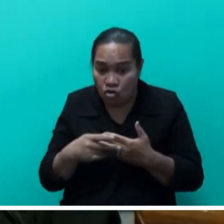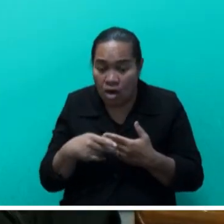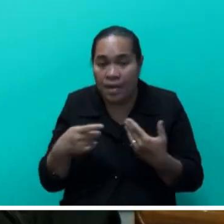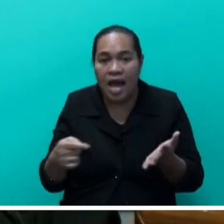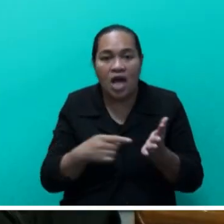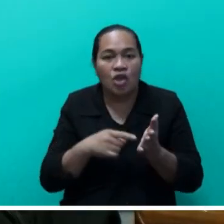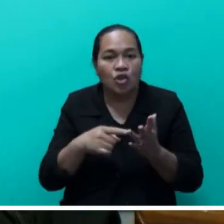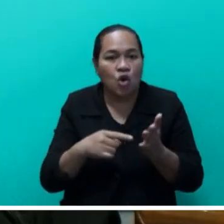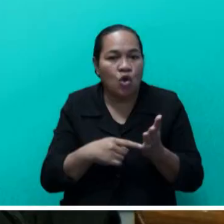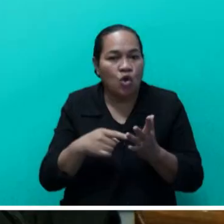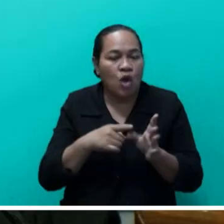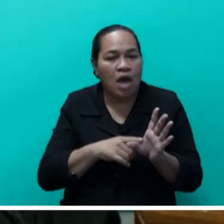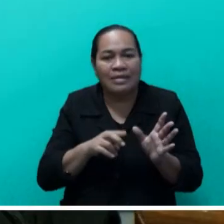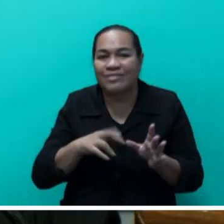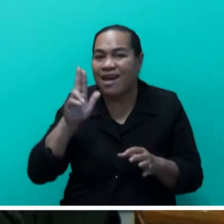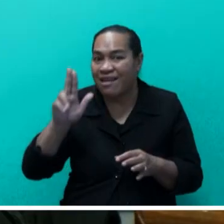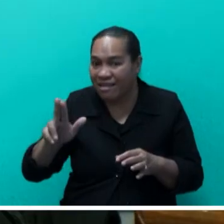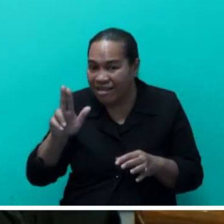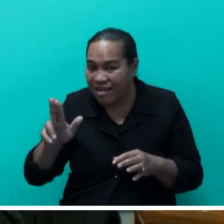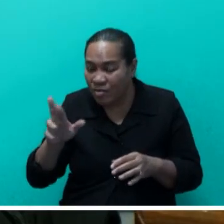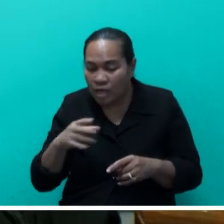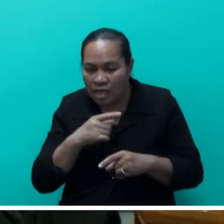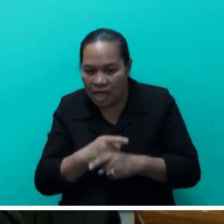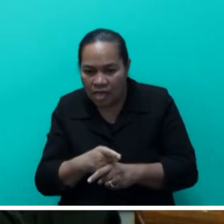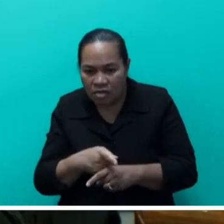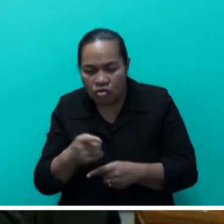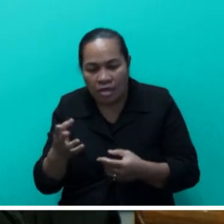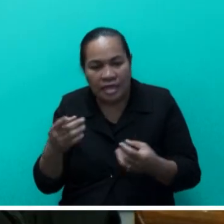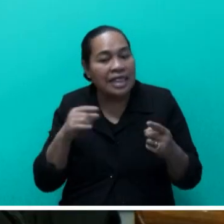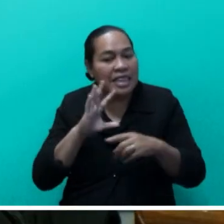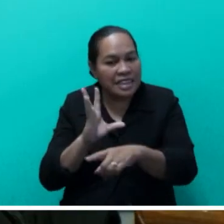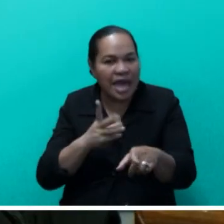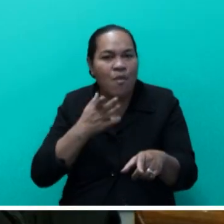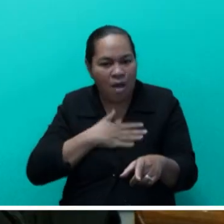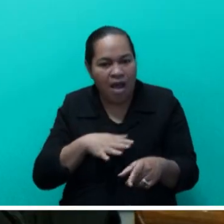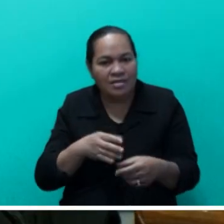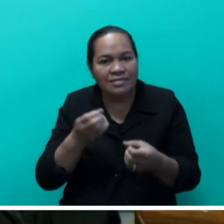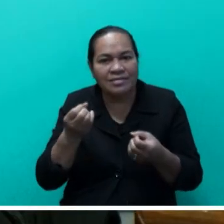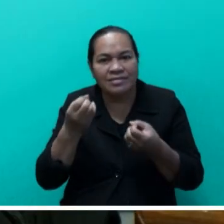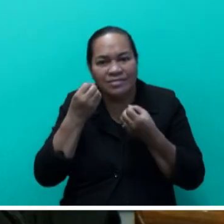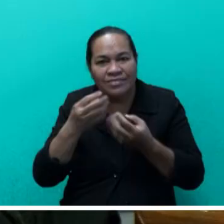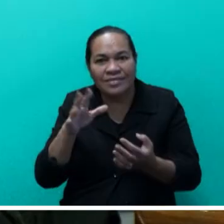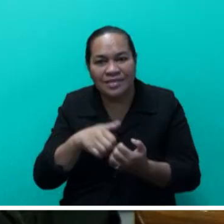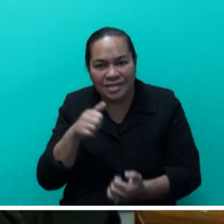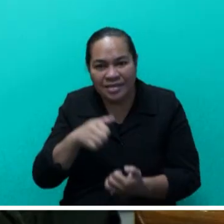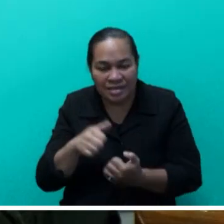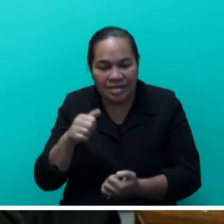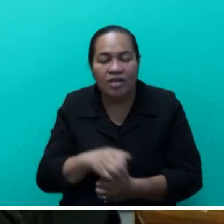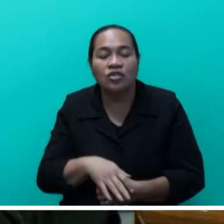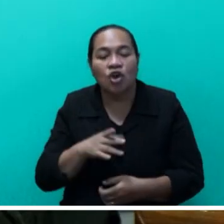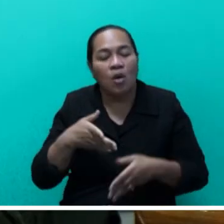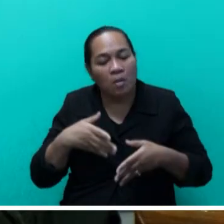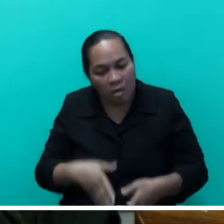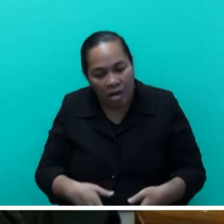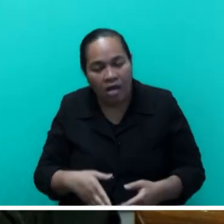Totoya, Matuku, Moala with guidance and support on obtaining vital documents. During this period, the operations officer from the Birth, Death, and